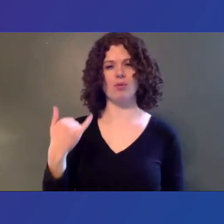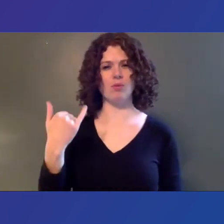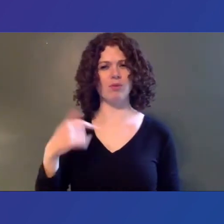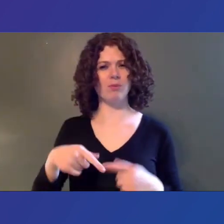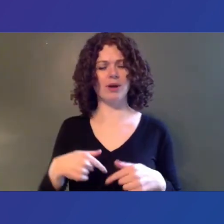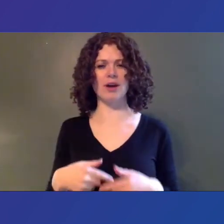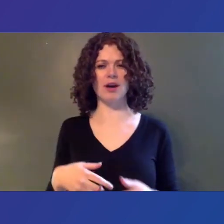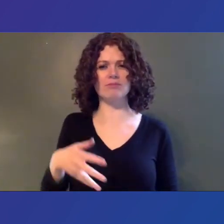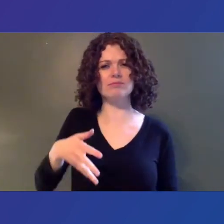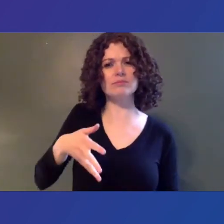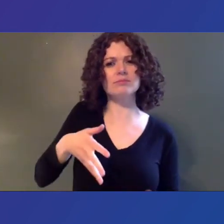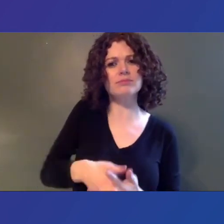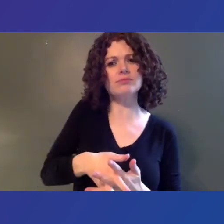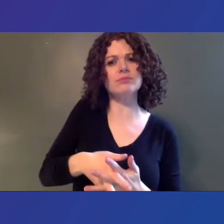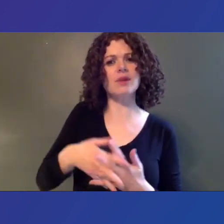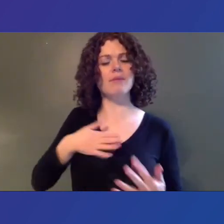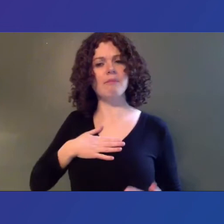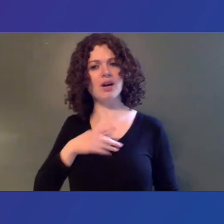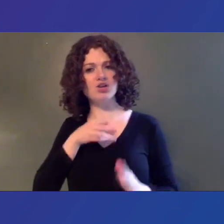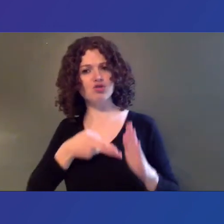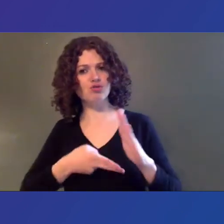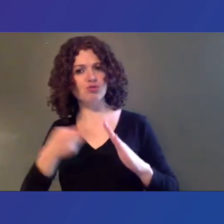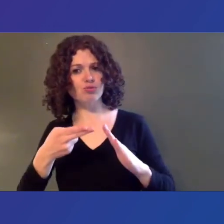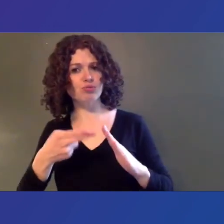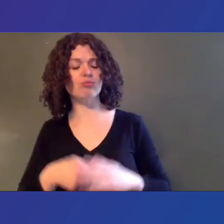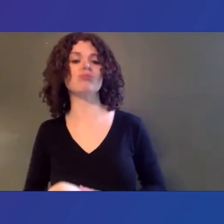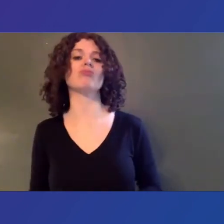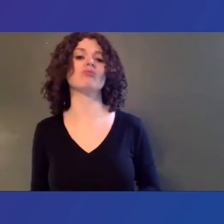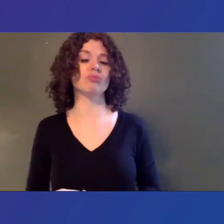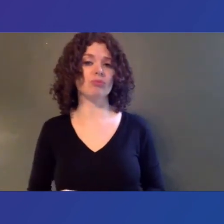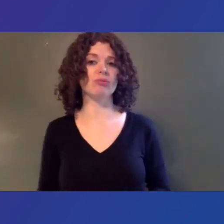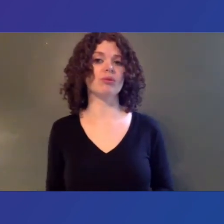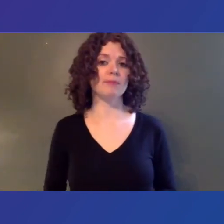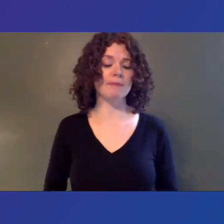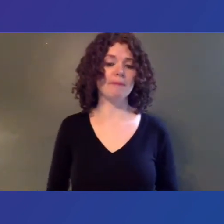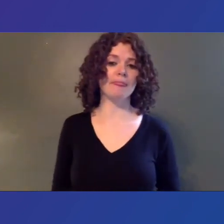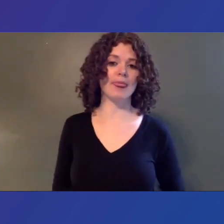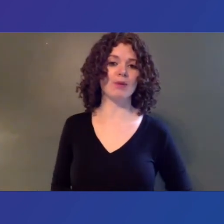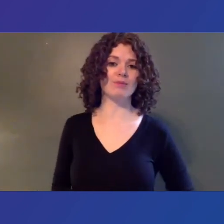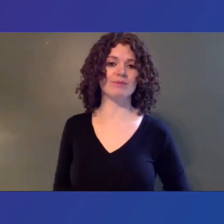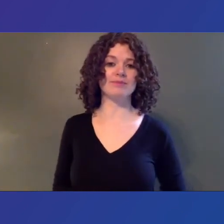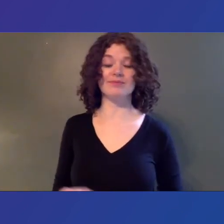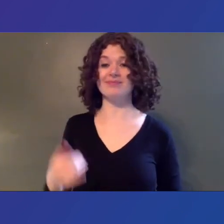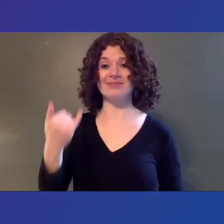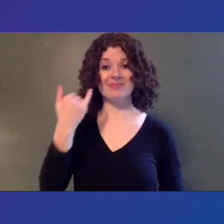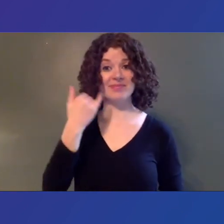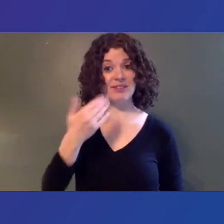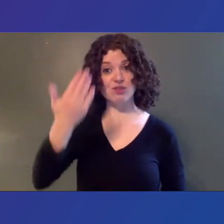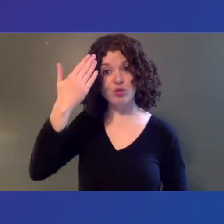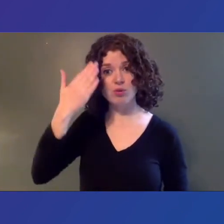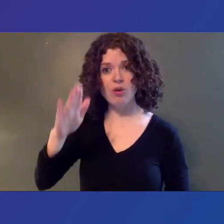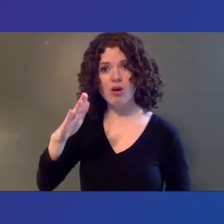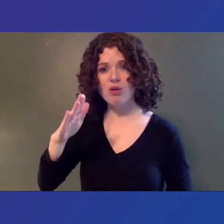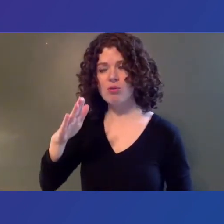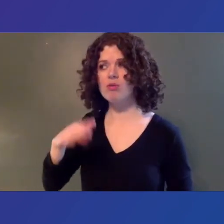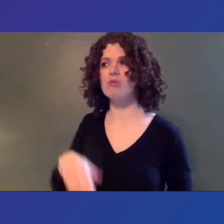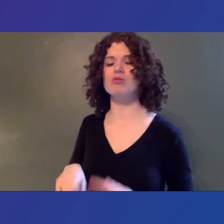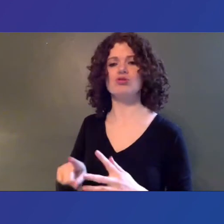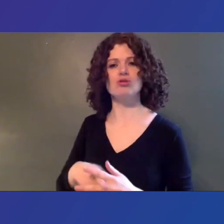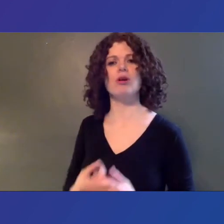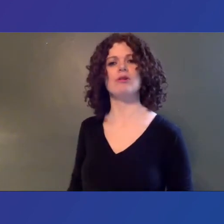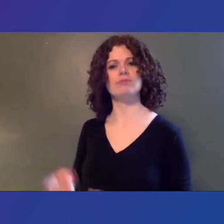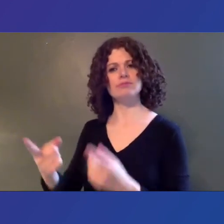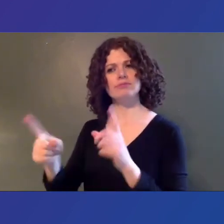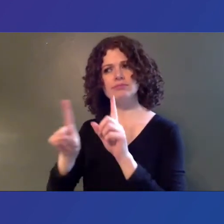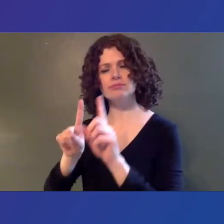allows you to understand, and allows you, and if you don't understand, to see it and then inquire. And then it shapes how you think of whatever